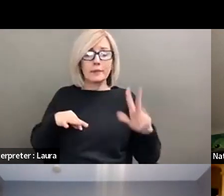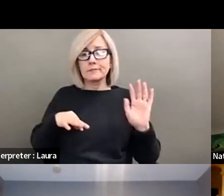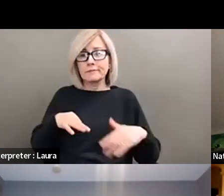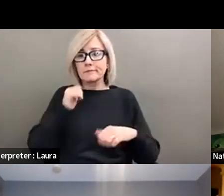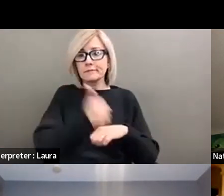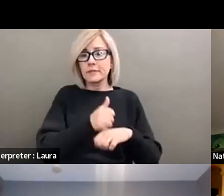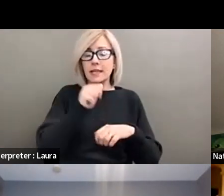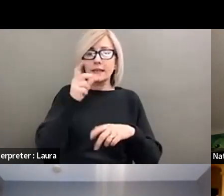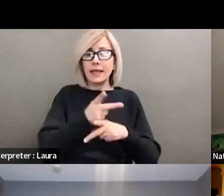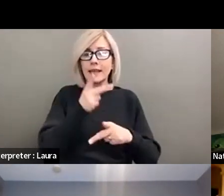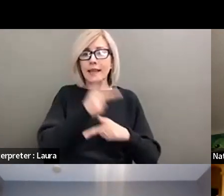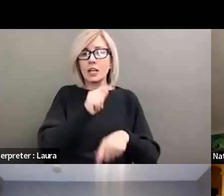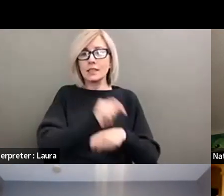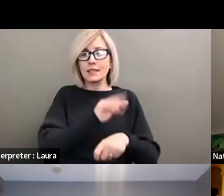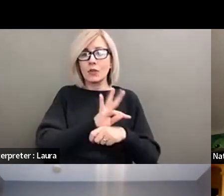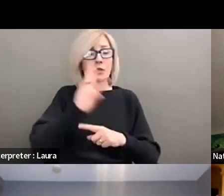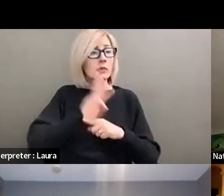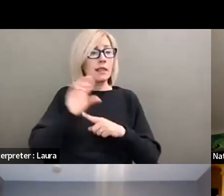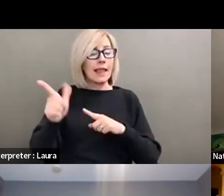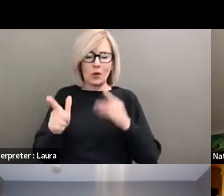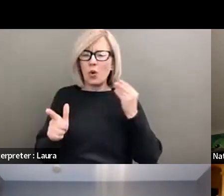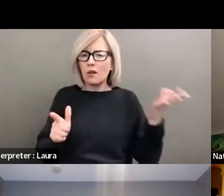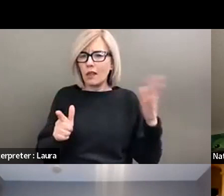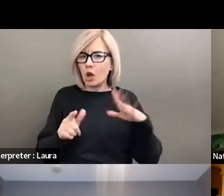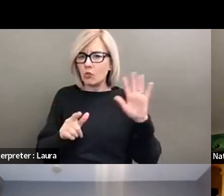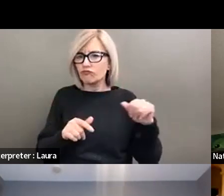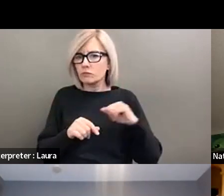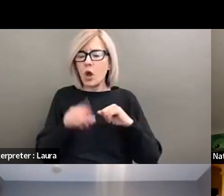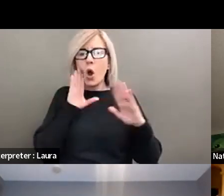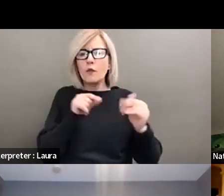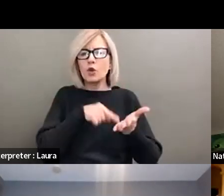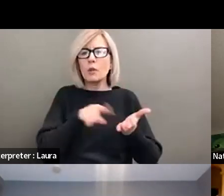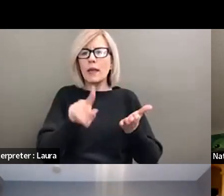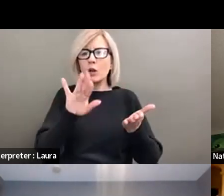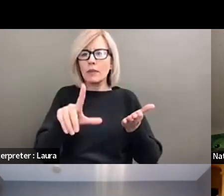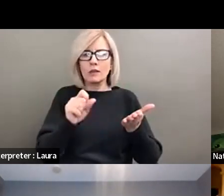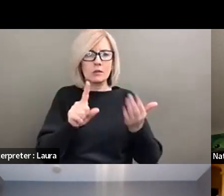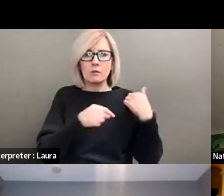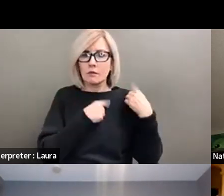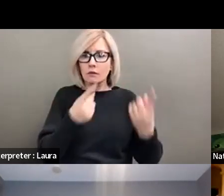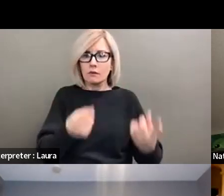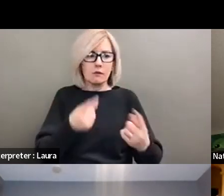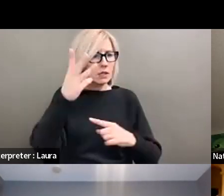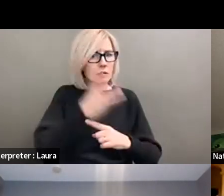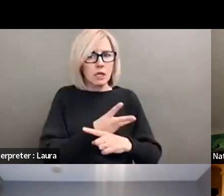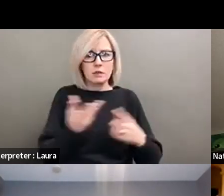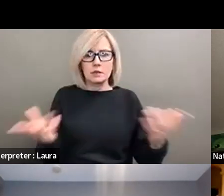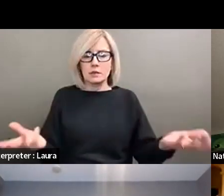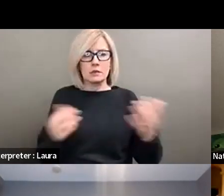daycare task force. 6 months later, we'll get back to you. Hopefully you can pay your bills for this whole 6 months.